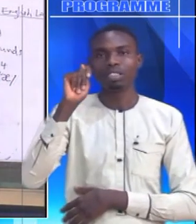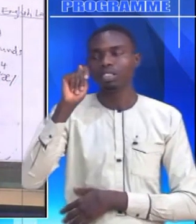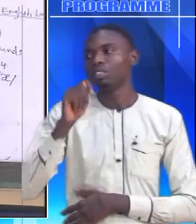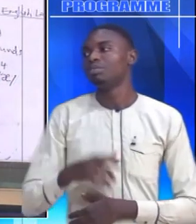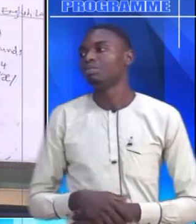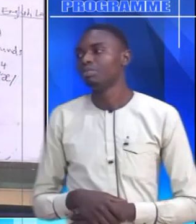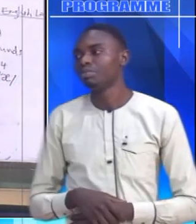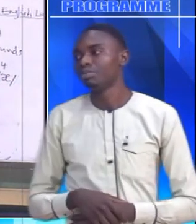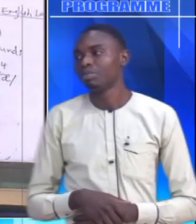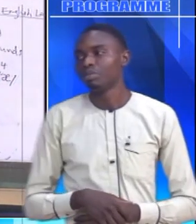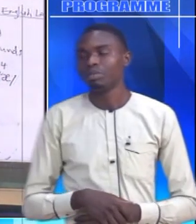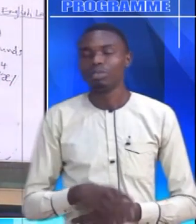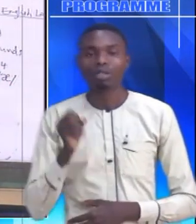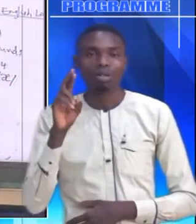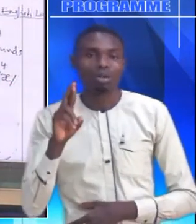shell,